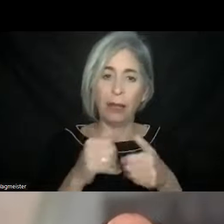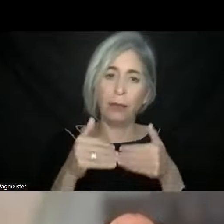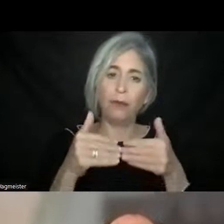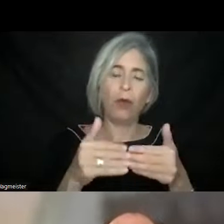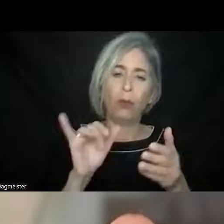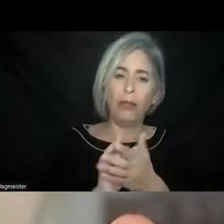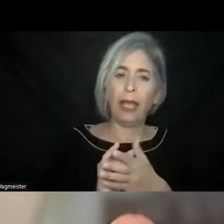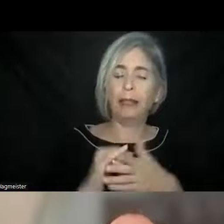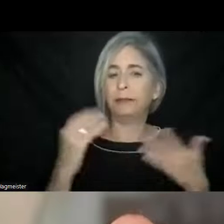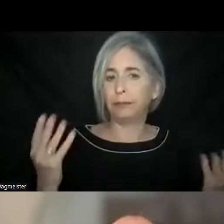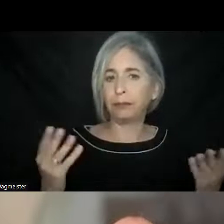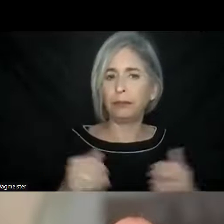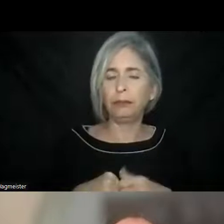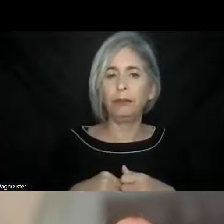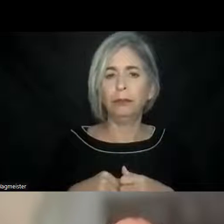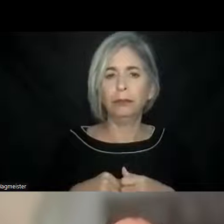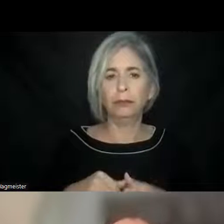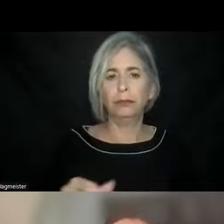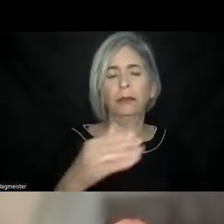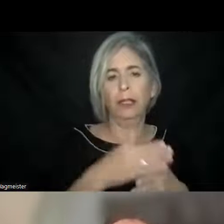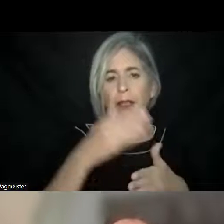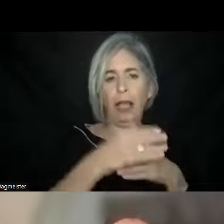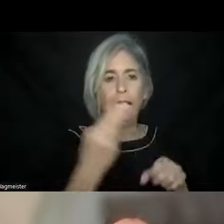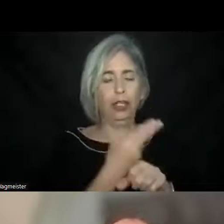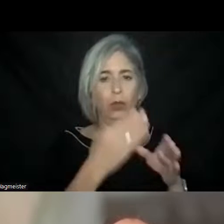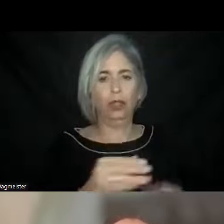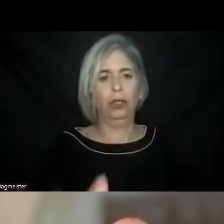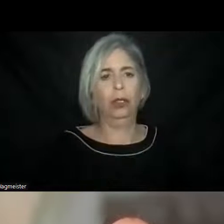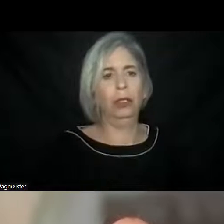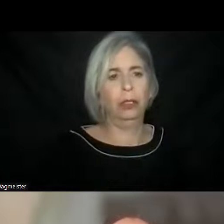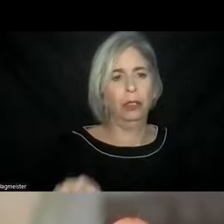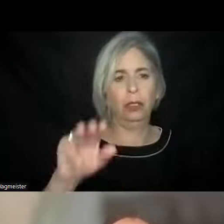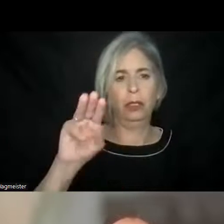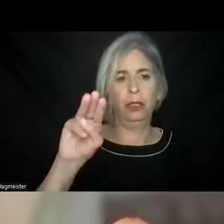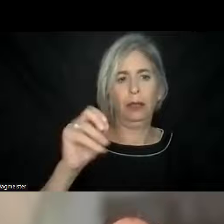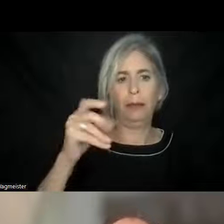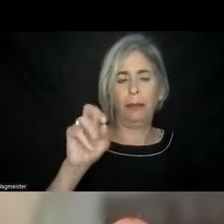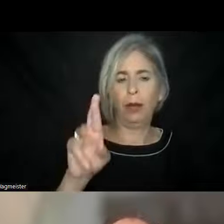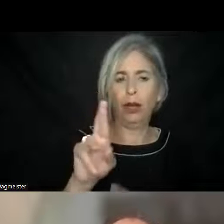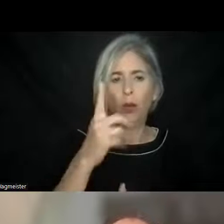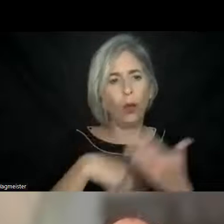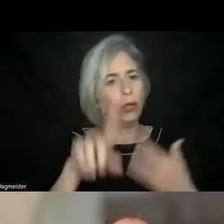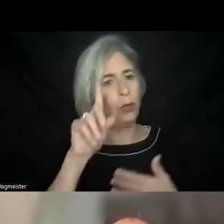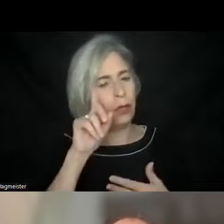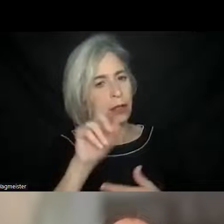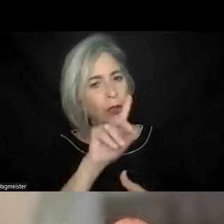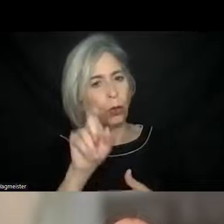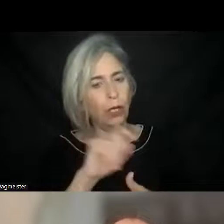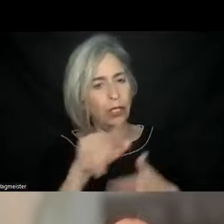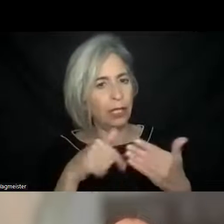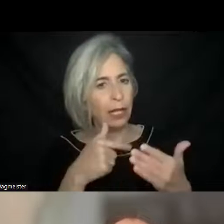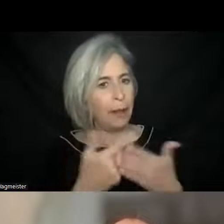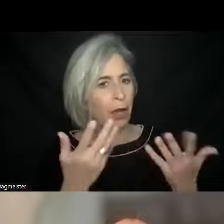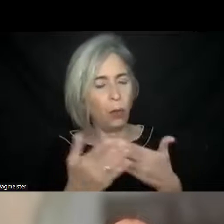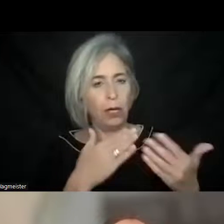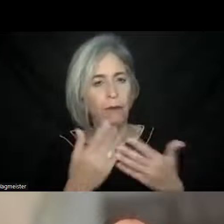So if we move to the end user perspective here, Mayor, what do you think? I mean, there is always a question of whenever